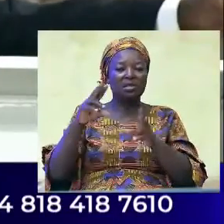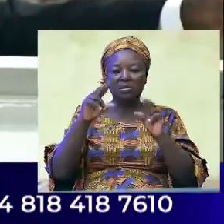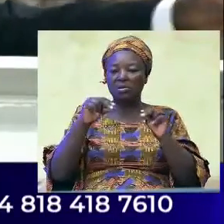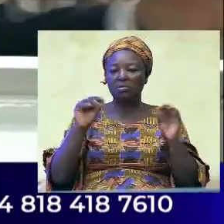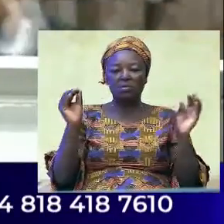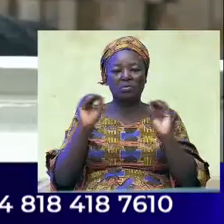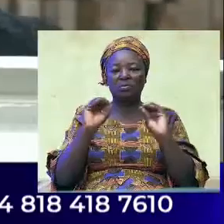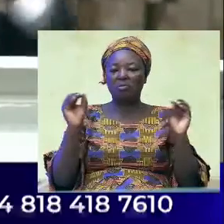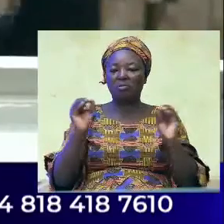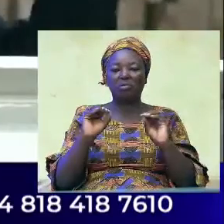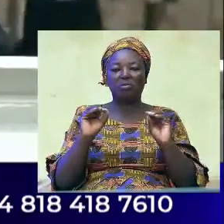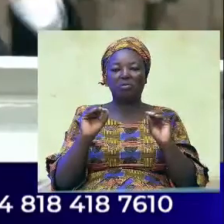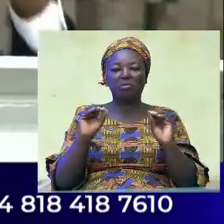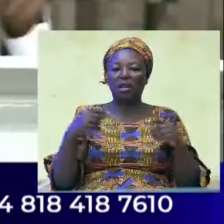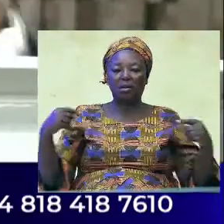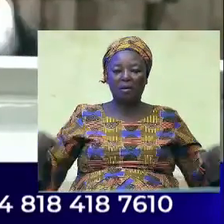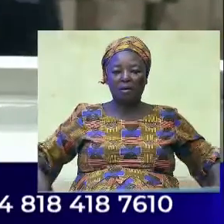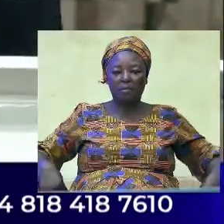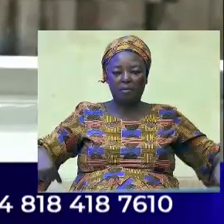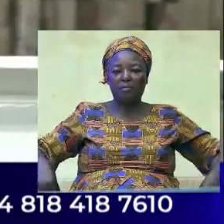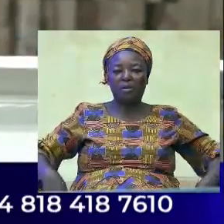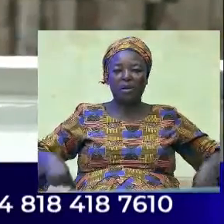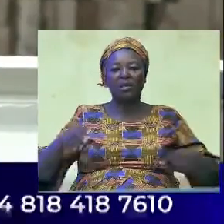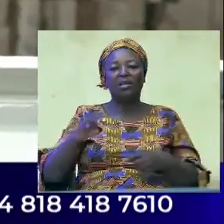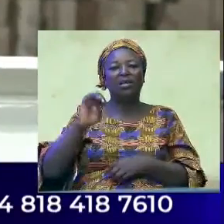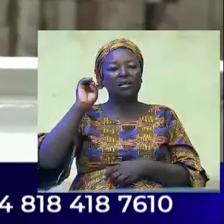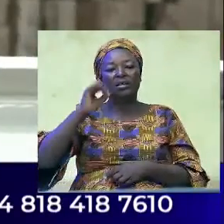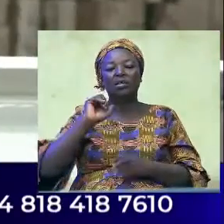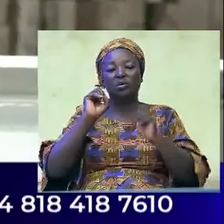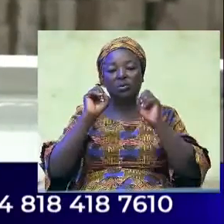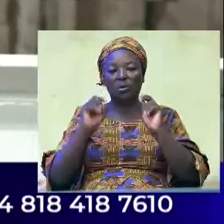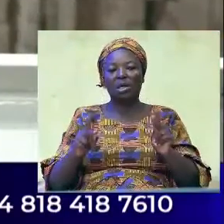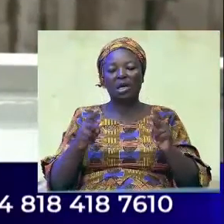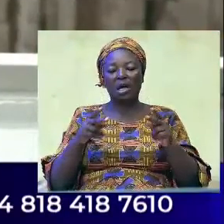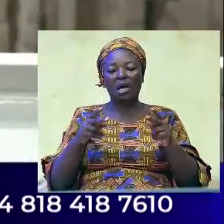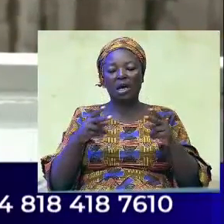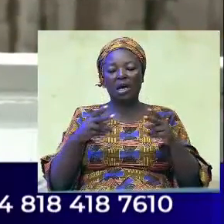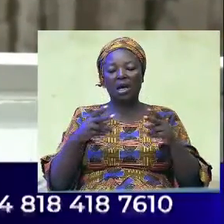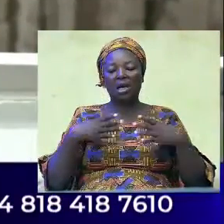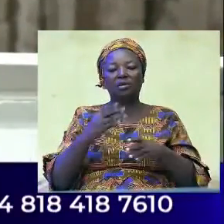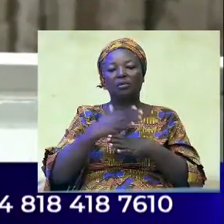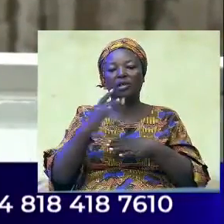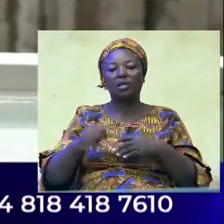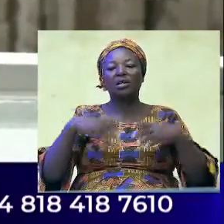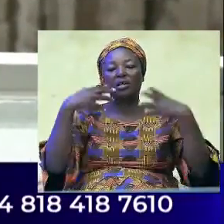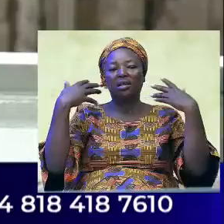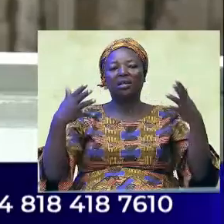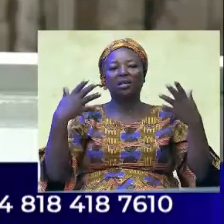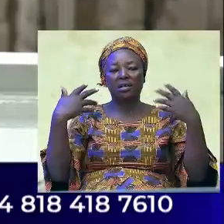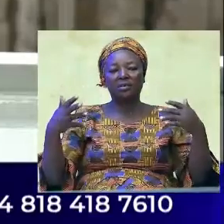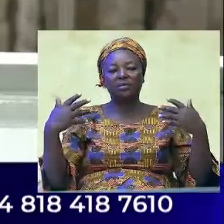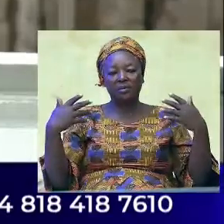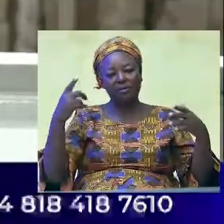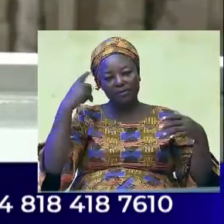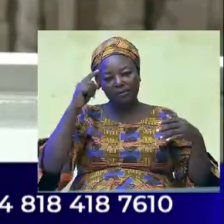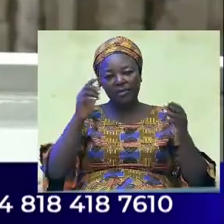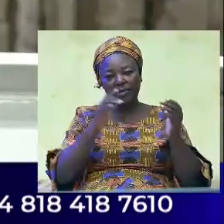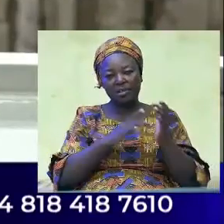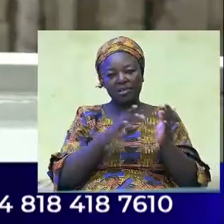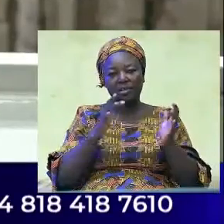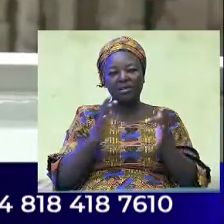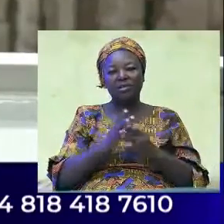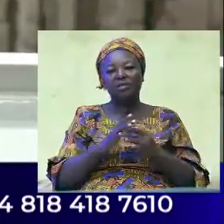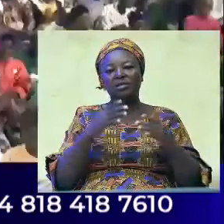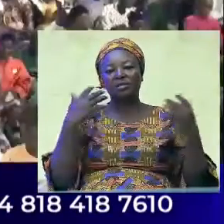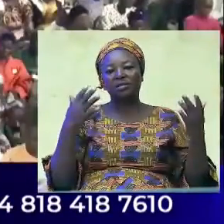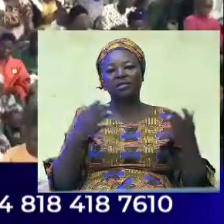this while, no more pain. He is well and is healed completely. Jam your